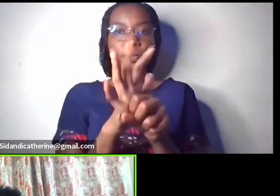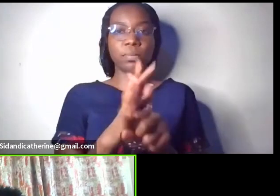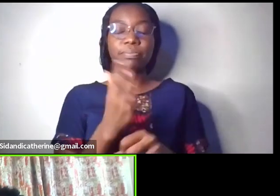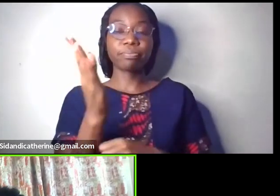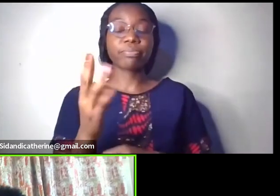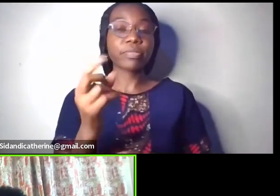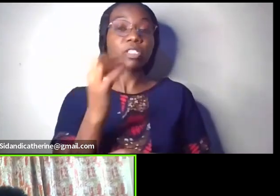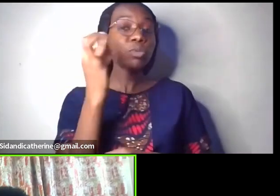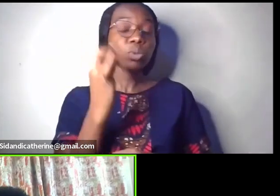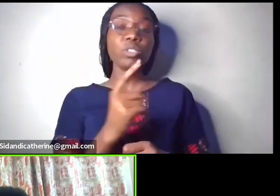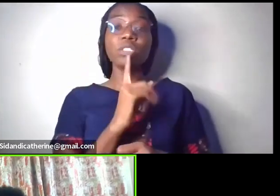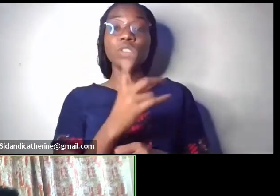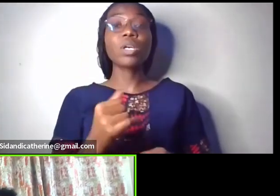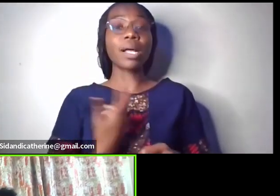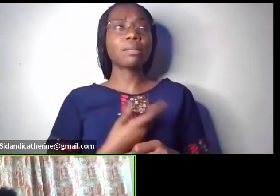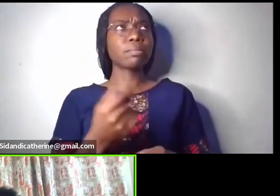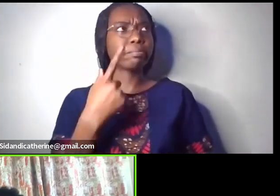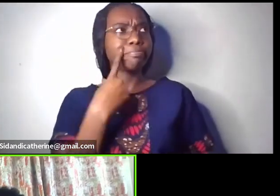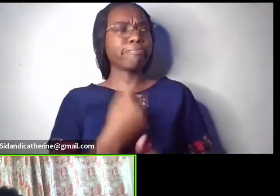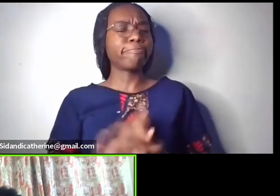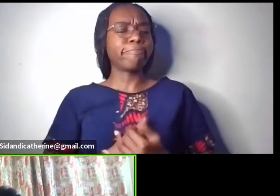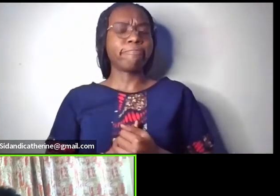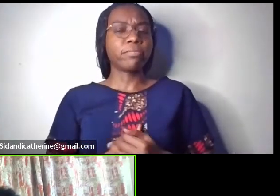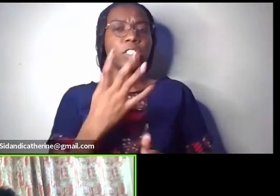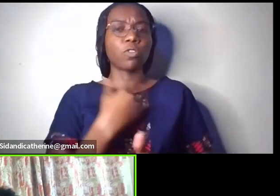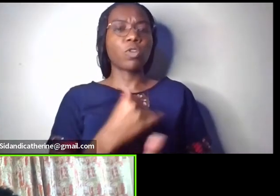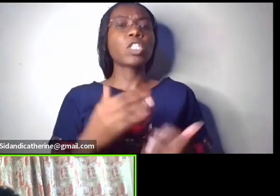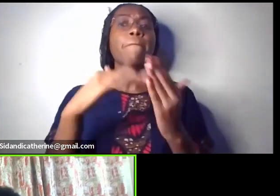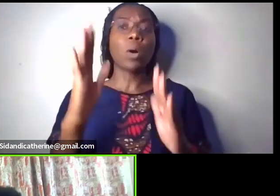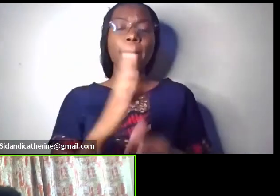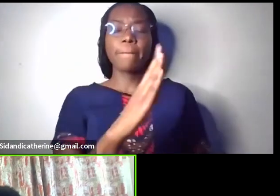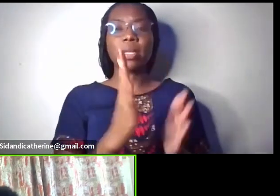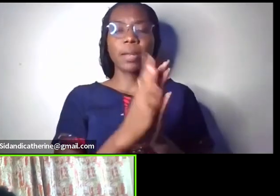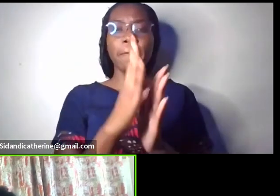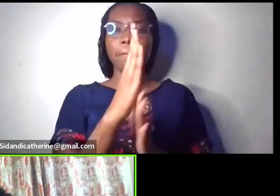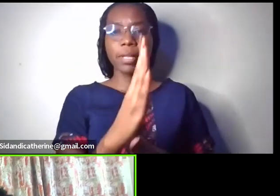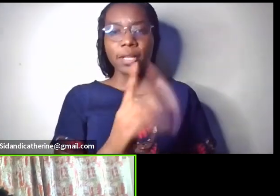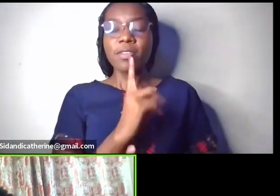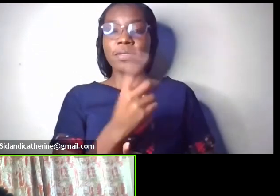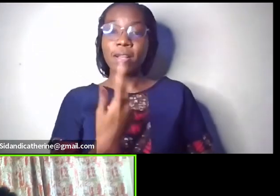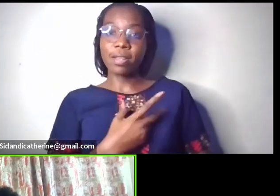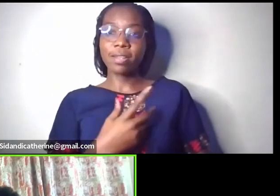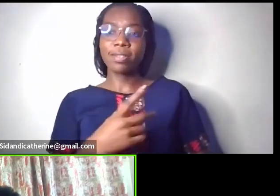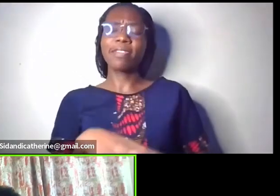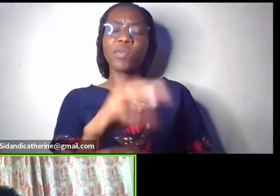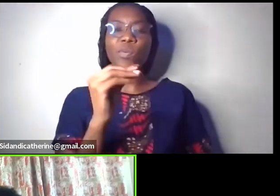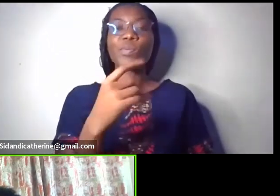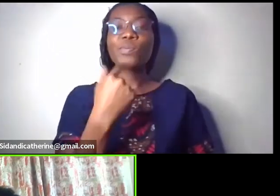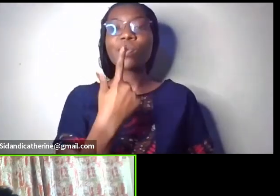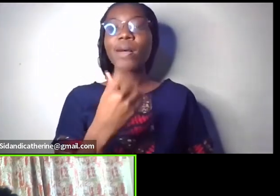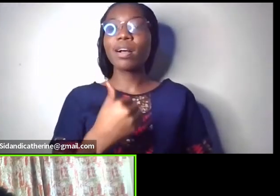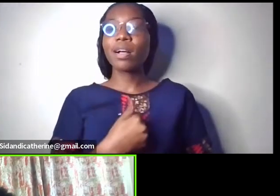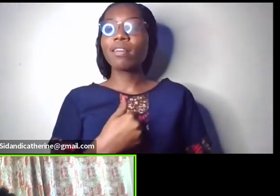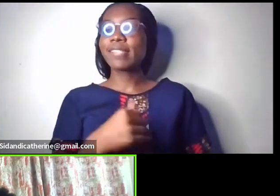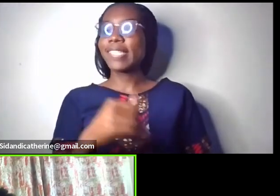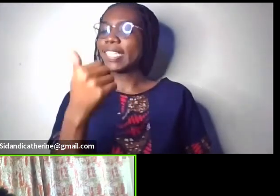we needed more Airbnbs and more marketing, because I had to do a lot of digging to find out who even has one and where are